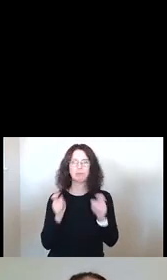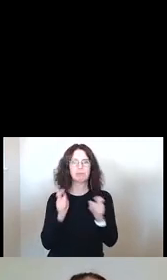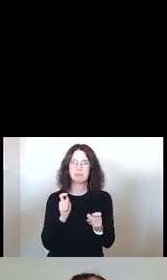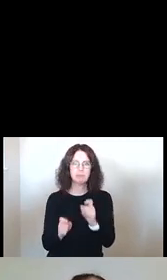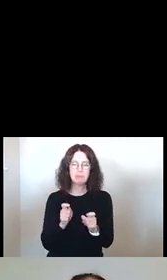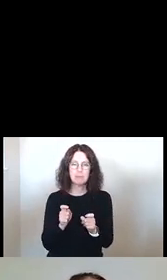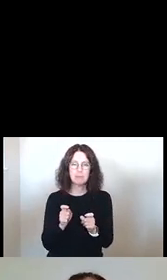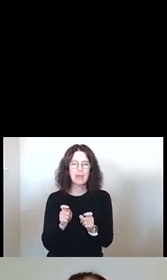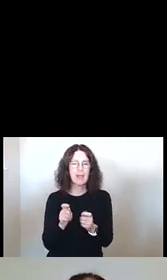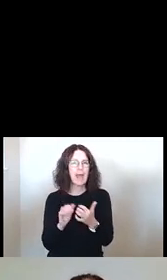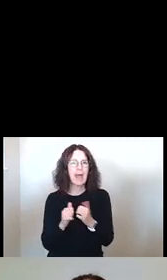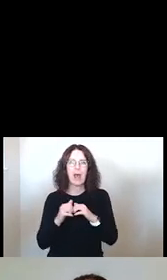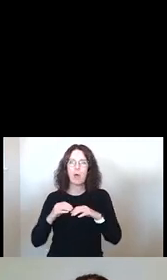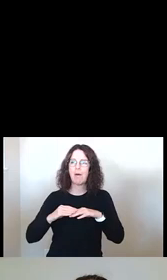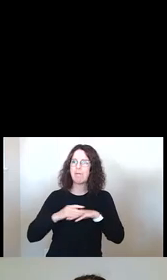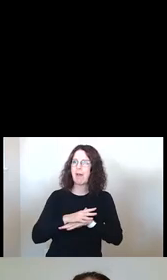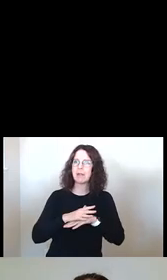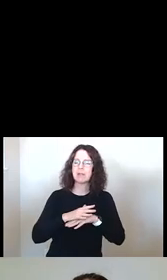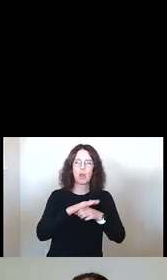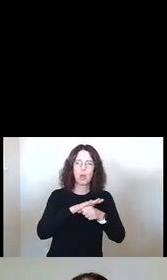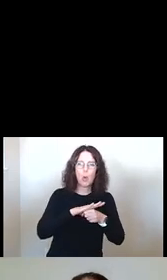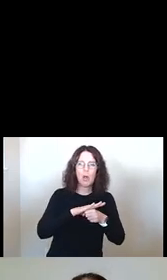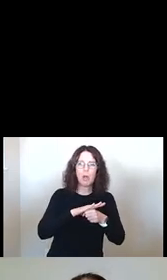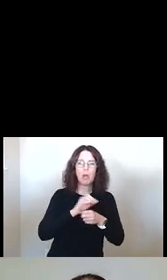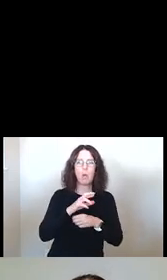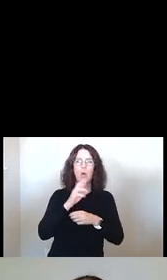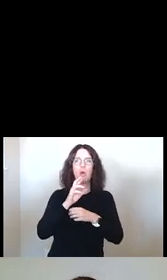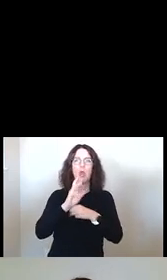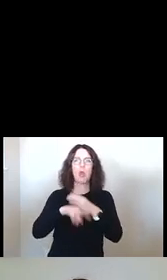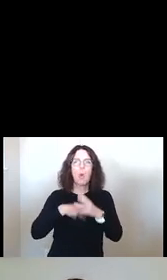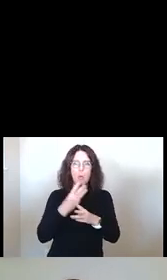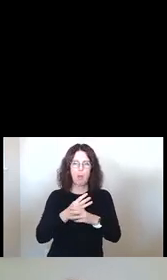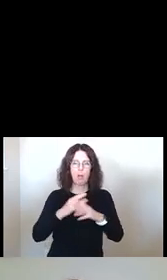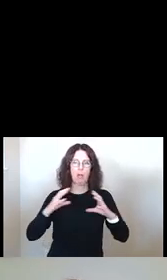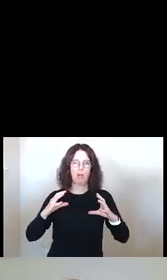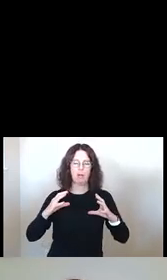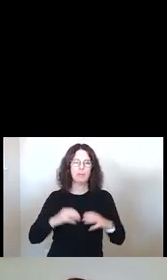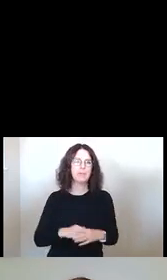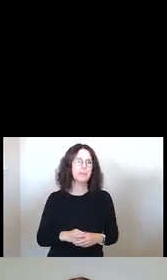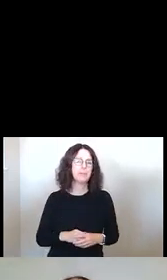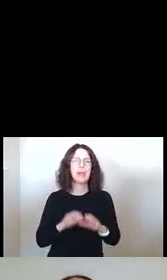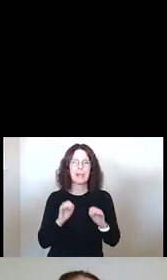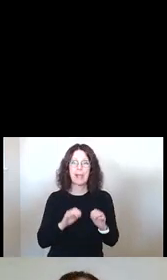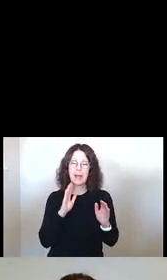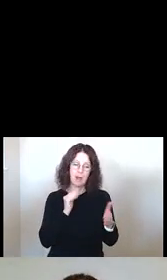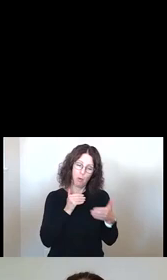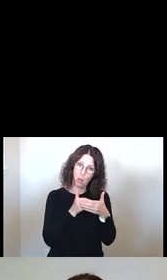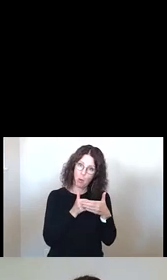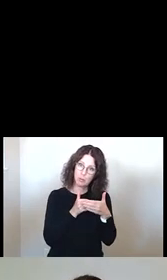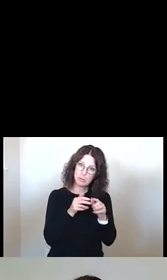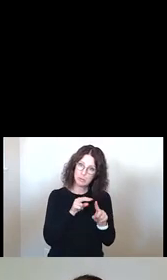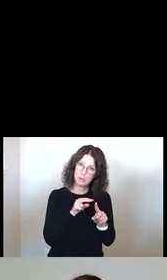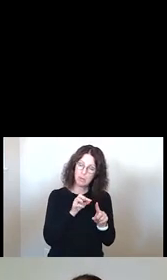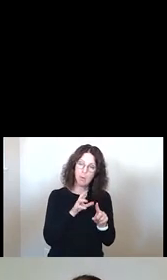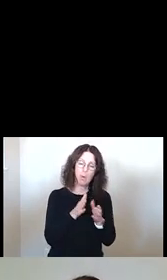on local or global scales. So we might take very close in perspectives or very broad perspectives.